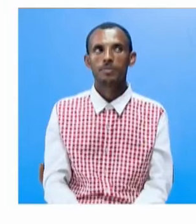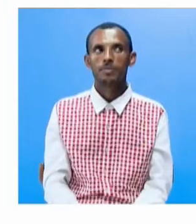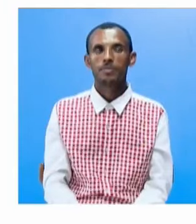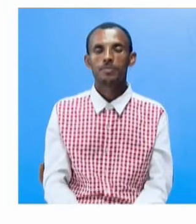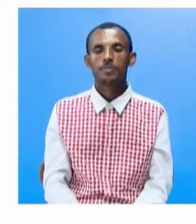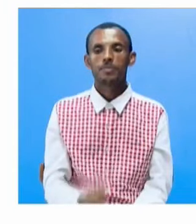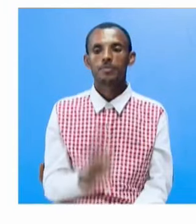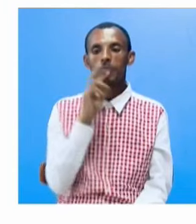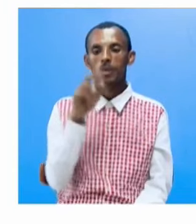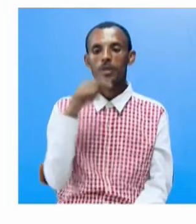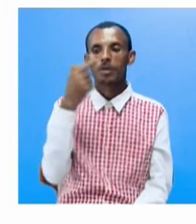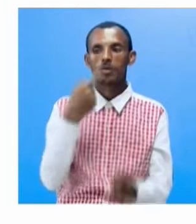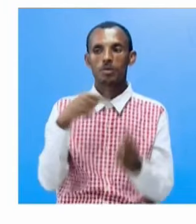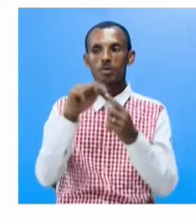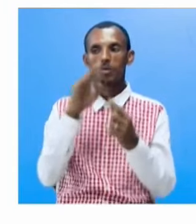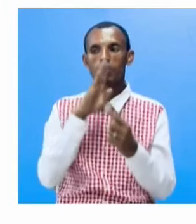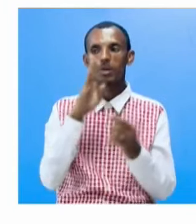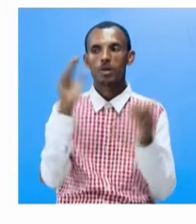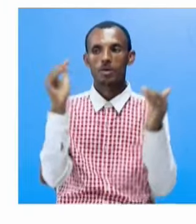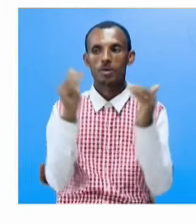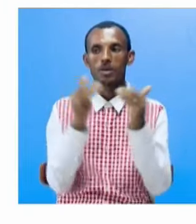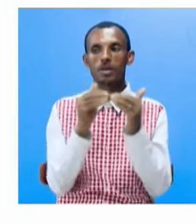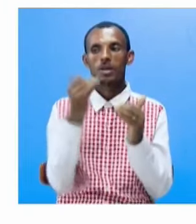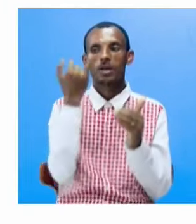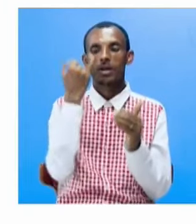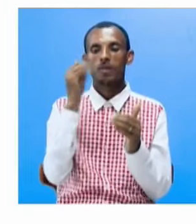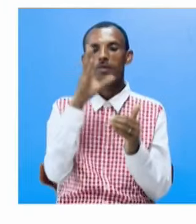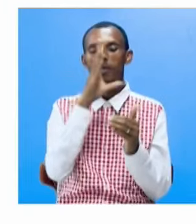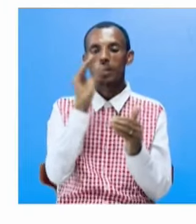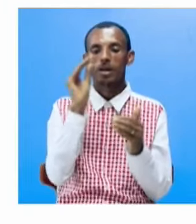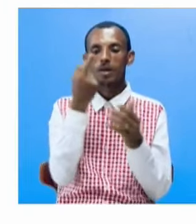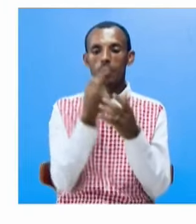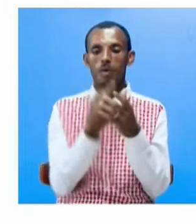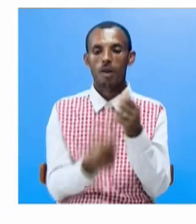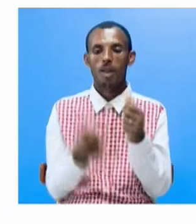are said to be congruent if and only if